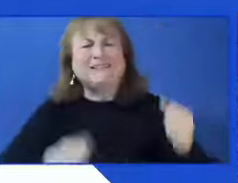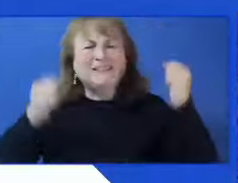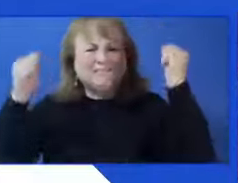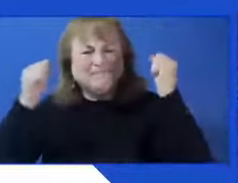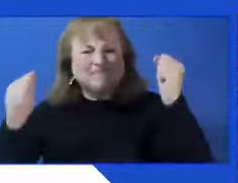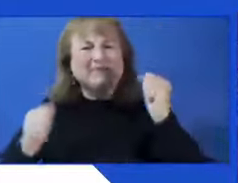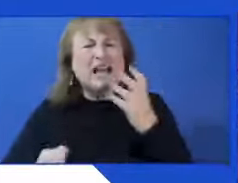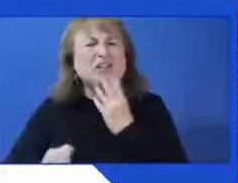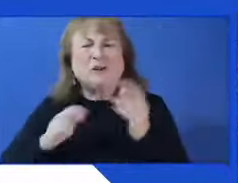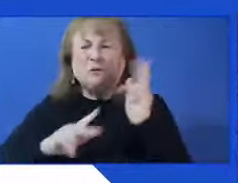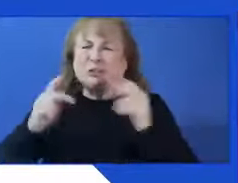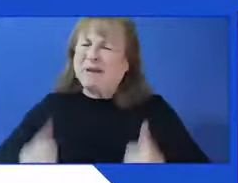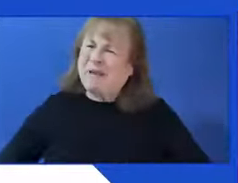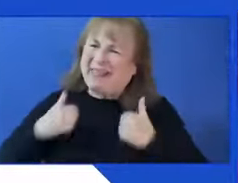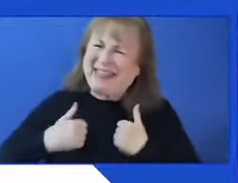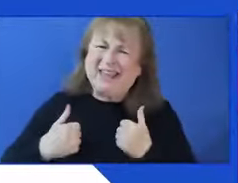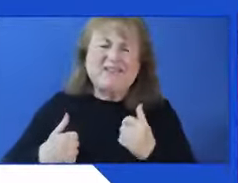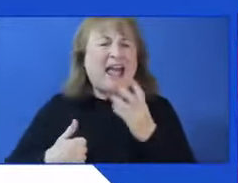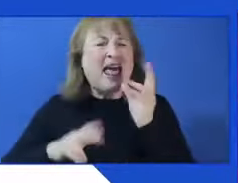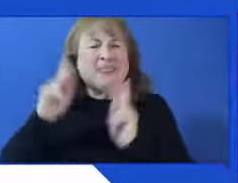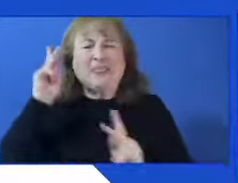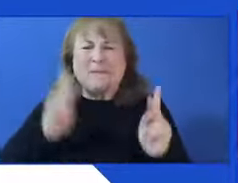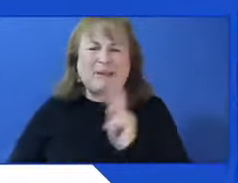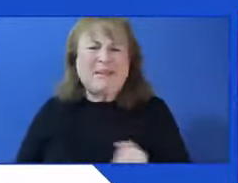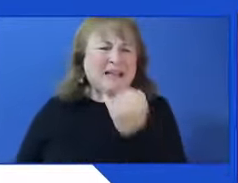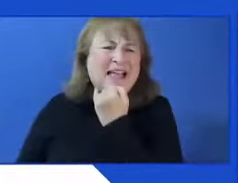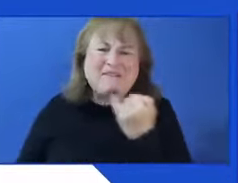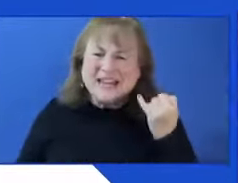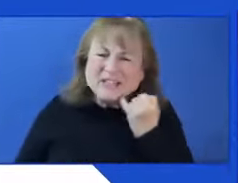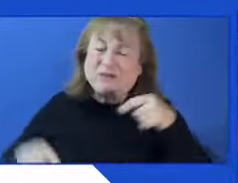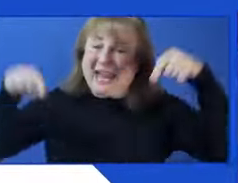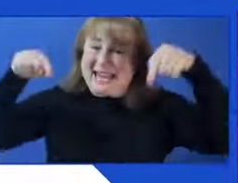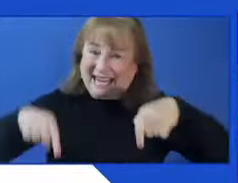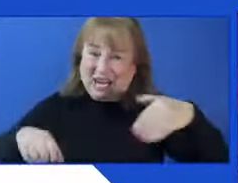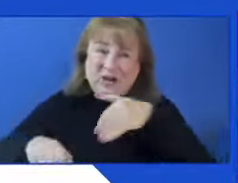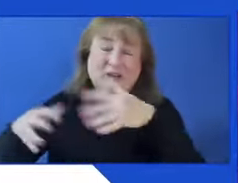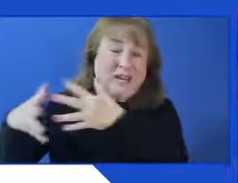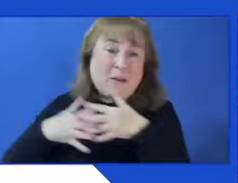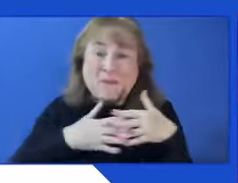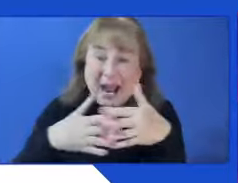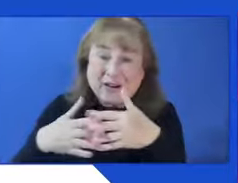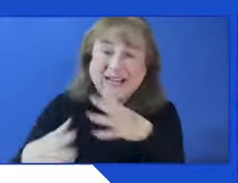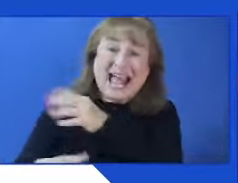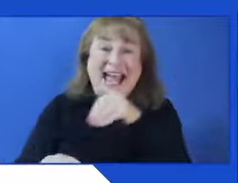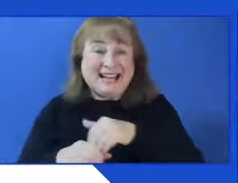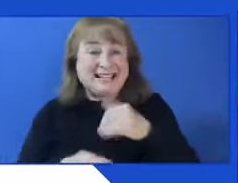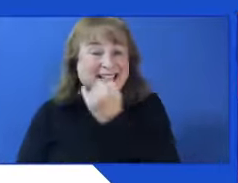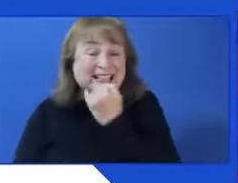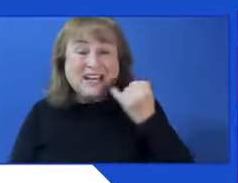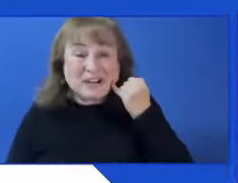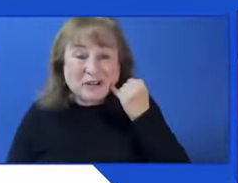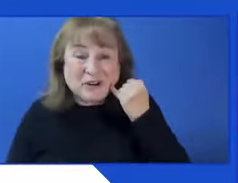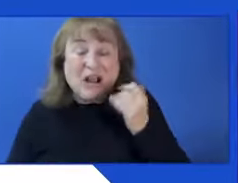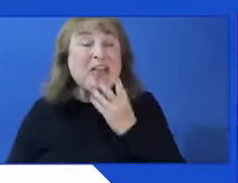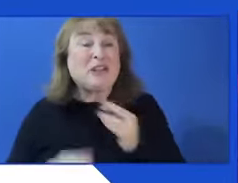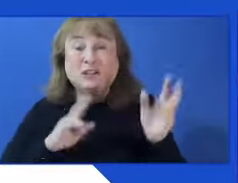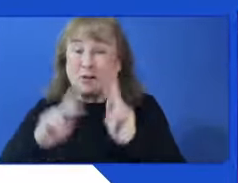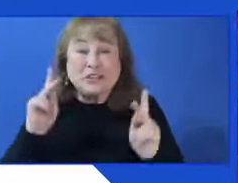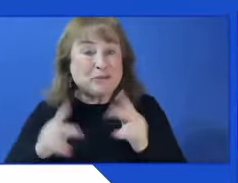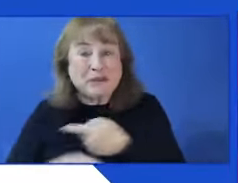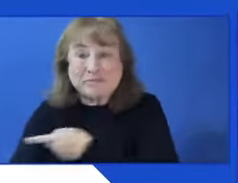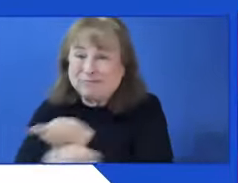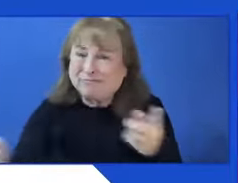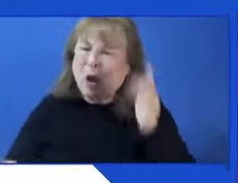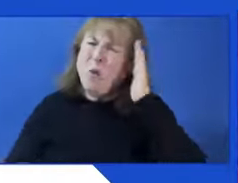Yisroel Chai. The people Israel here in America and in Israel, the Jewish people